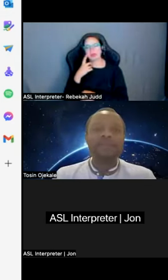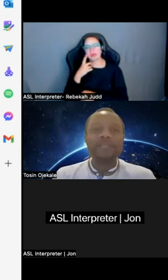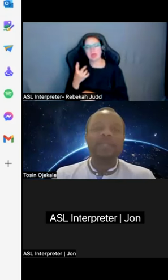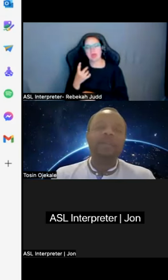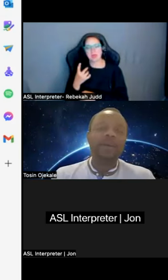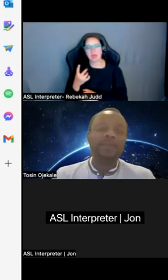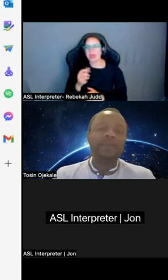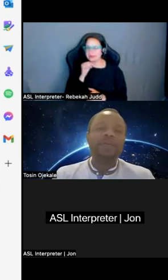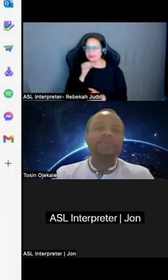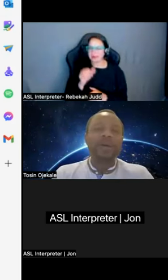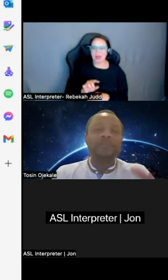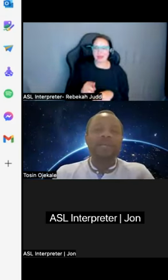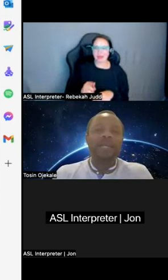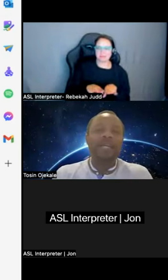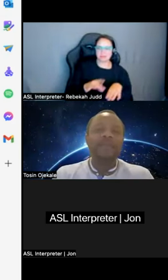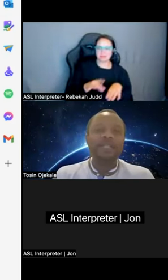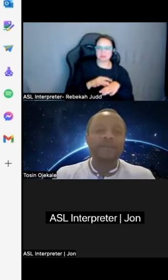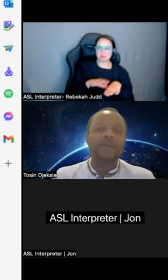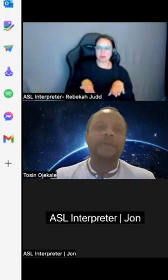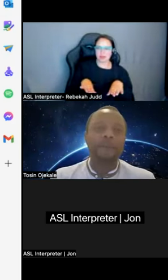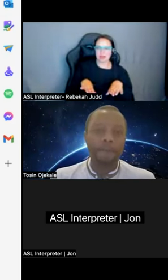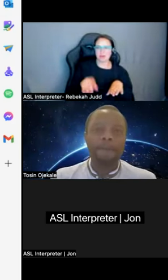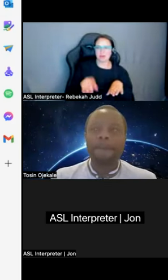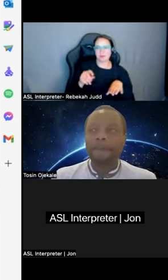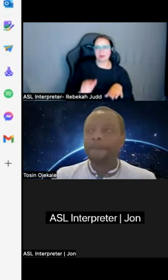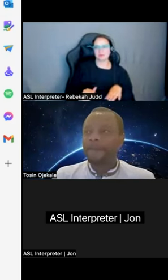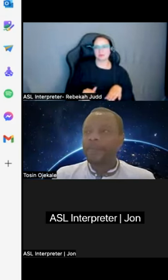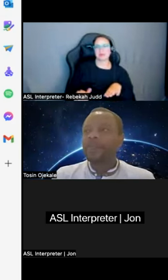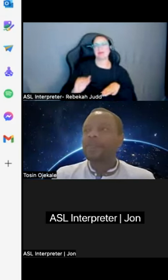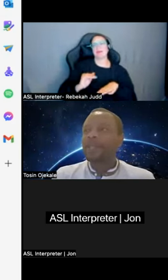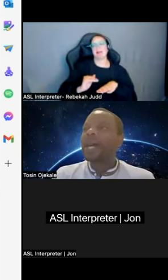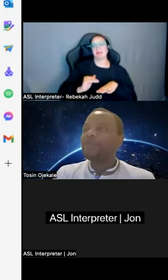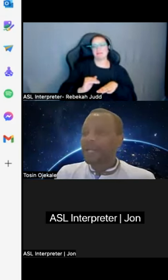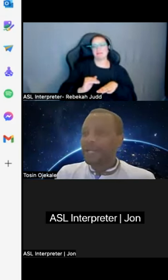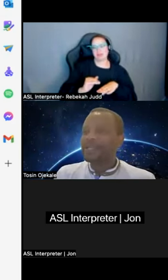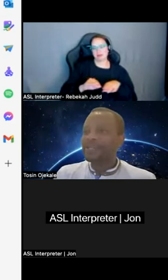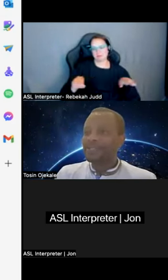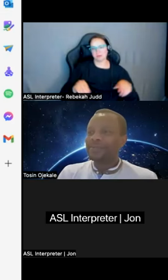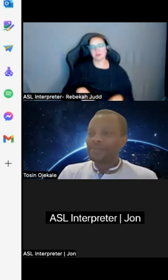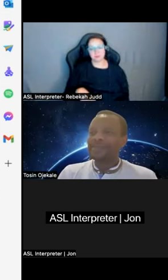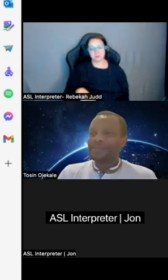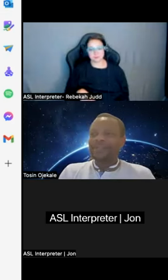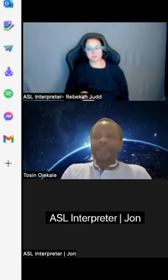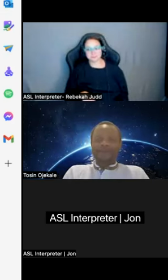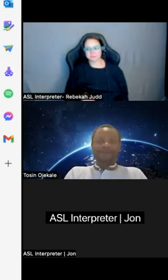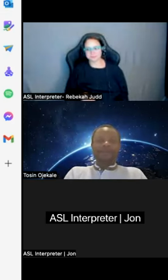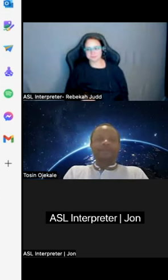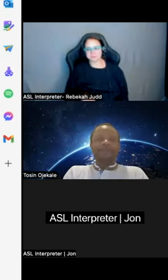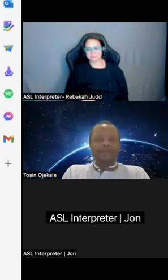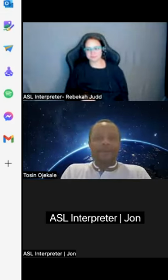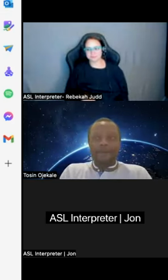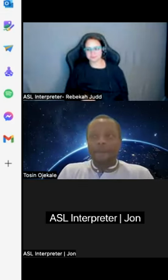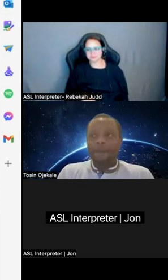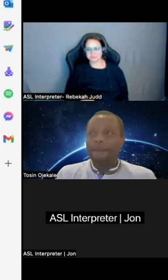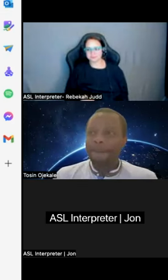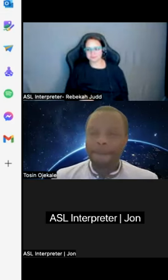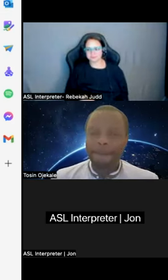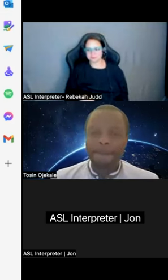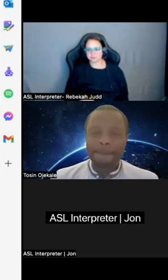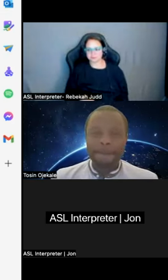And if it's on the ground floor, it will have to be an elevated floor. I hope that answers it. Yeah, great.